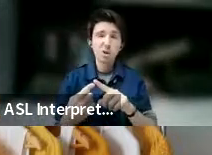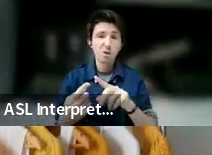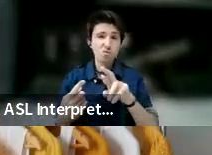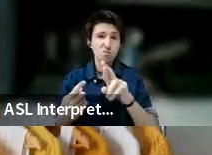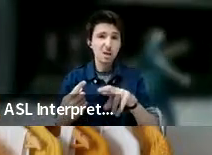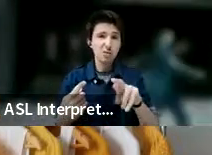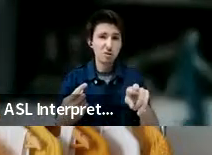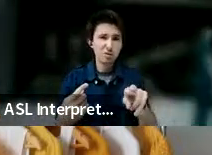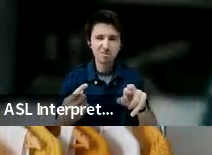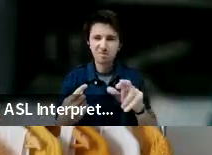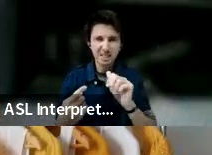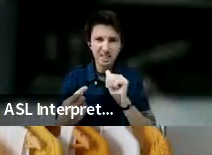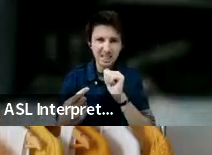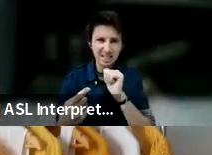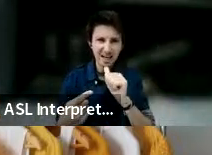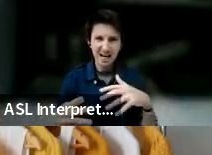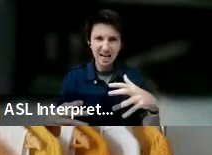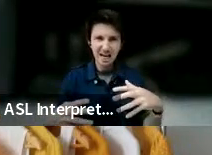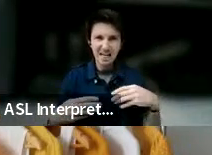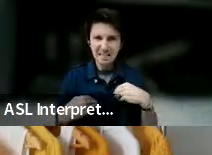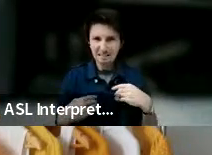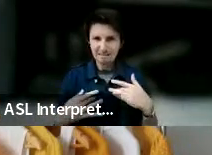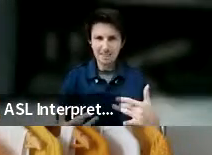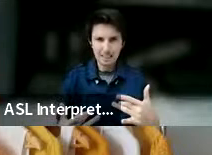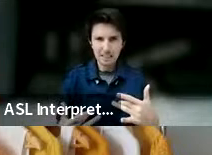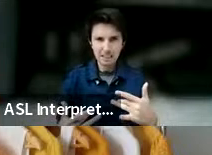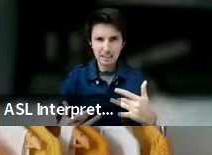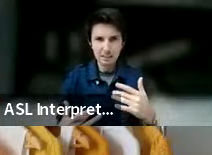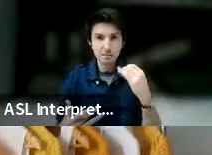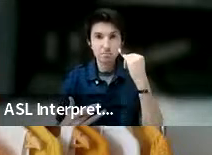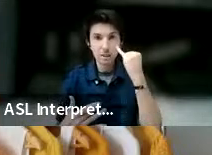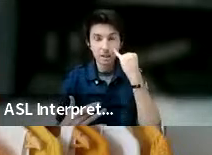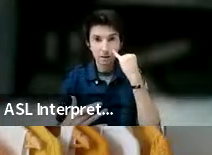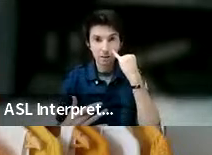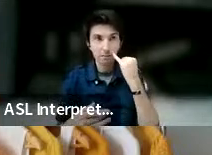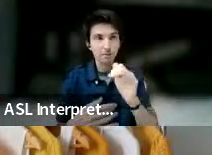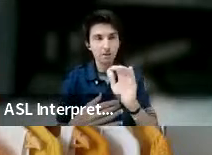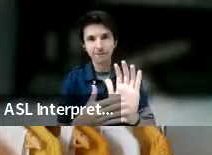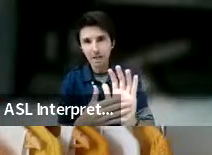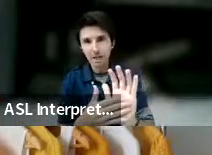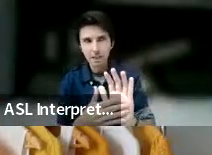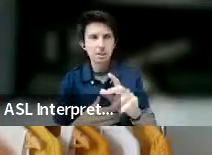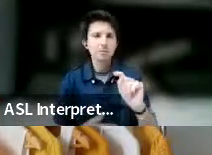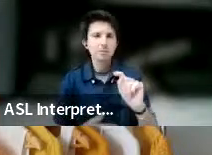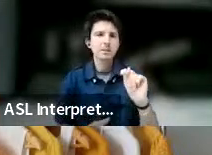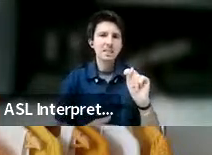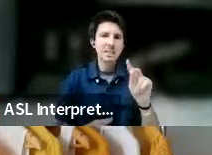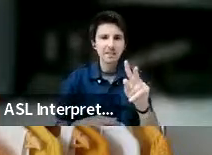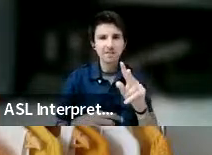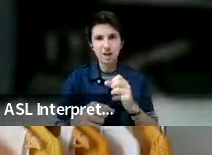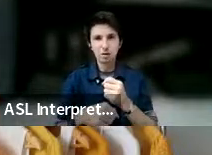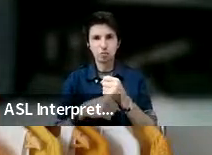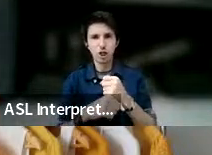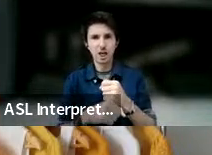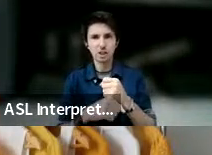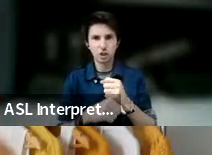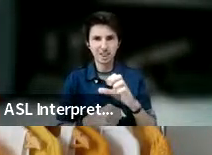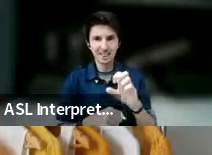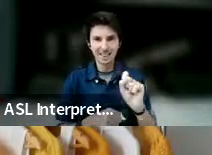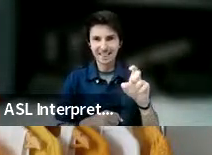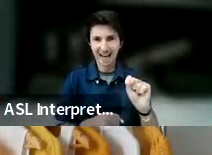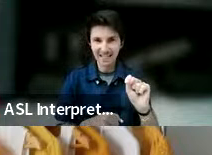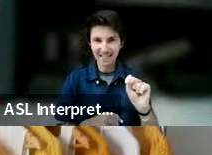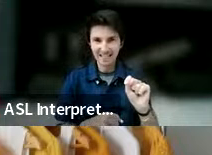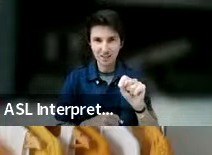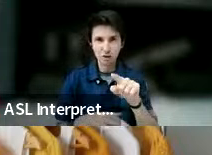acceptable as a changing facility. So if you're on a film or TV production set and you encounter that, that's something that you